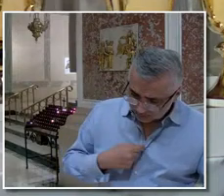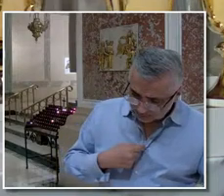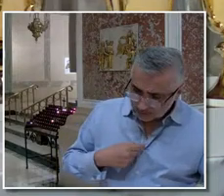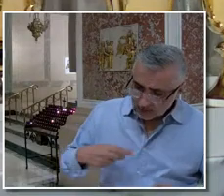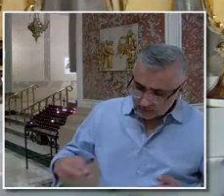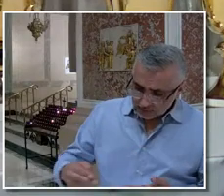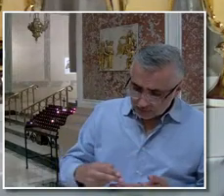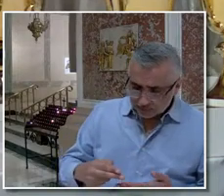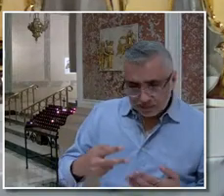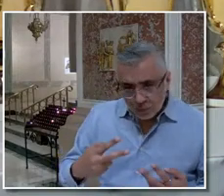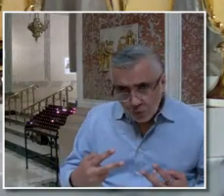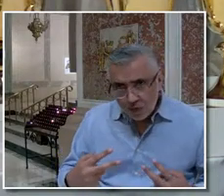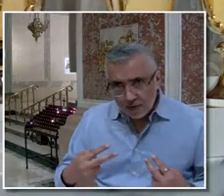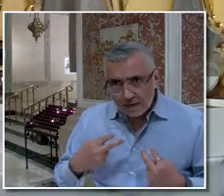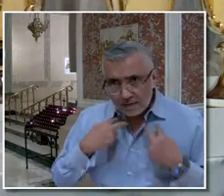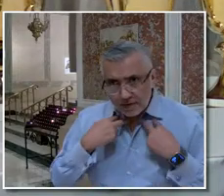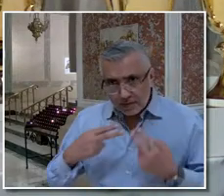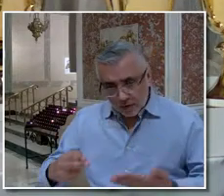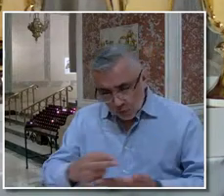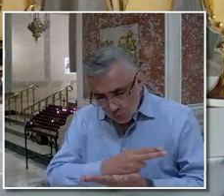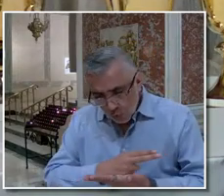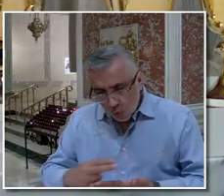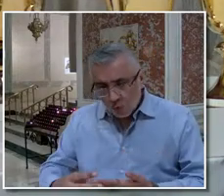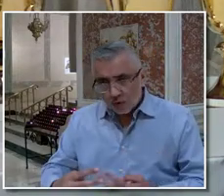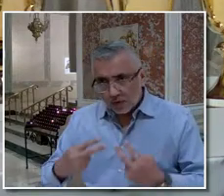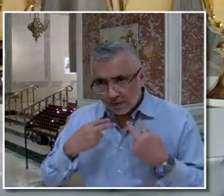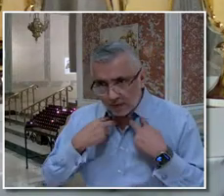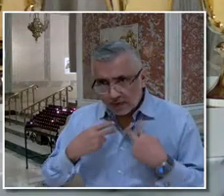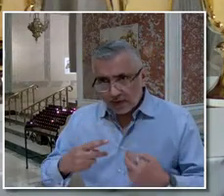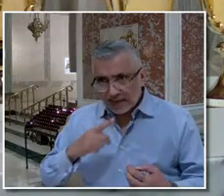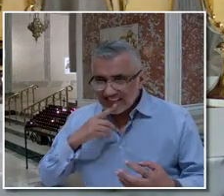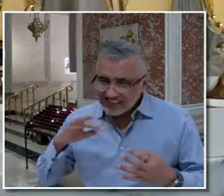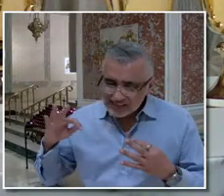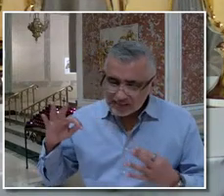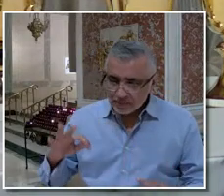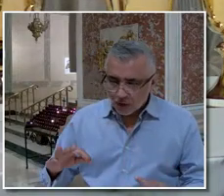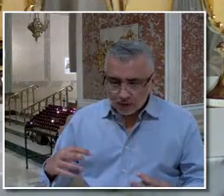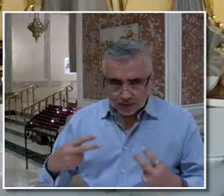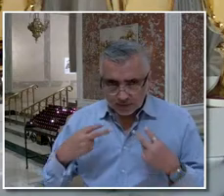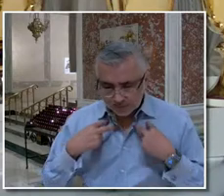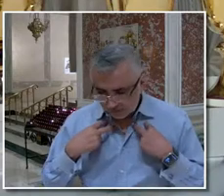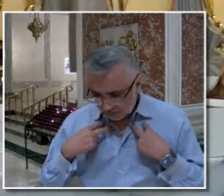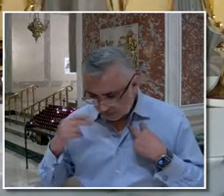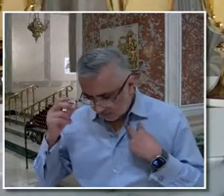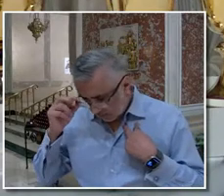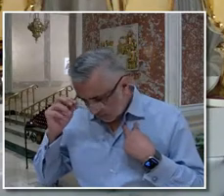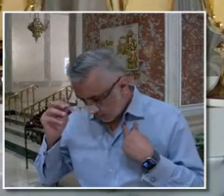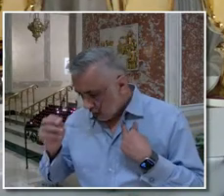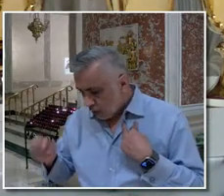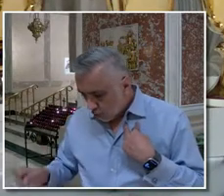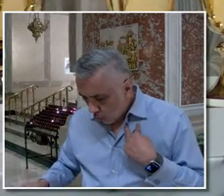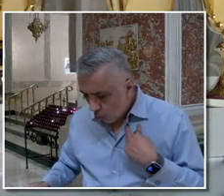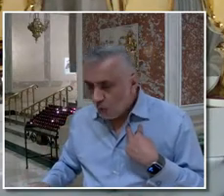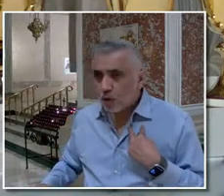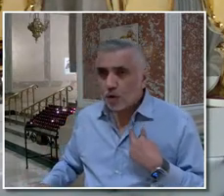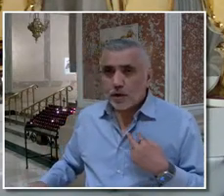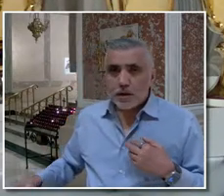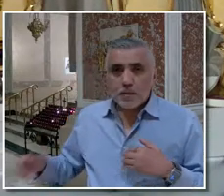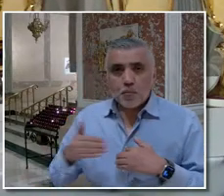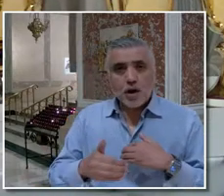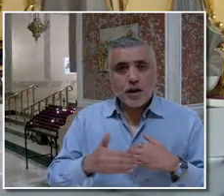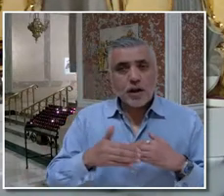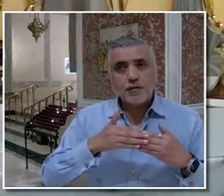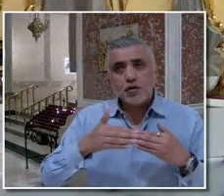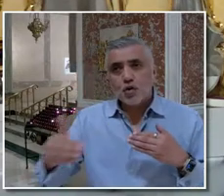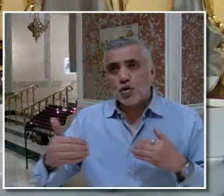pure victim, this holy victim, this spotless victim, the holy bread of eternal life,